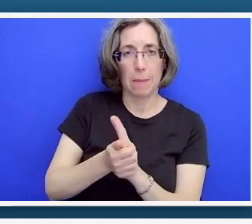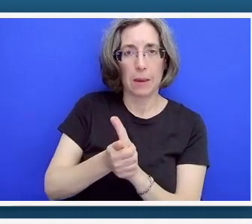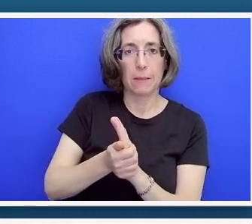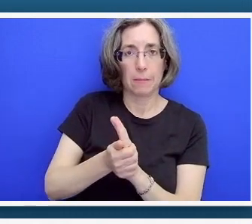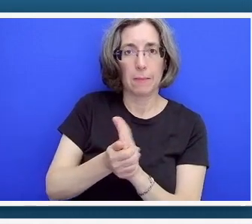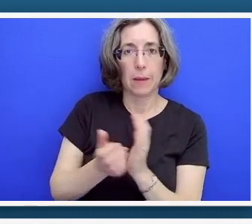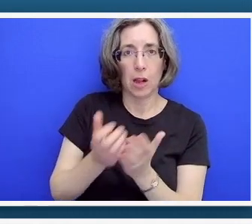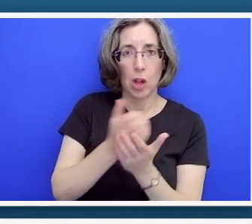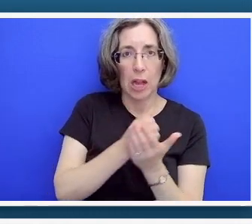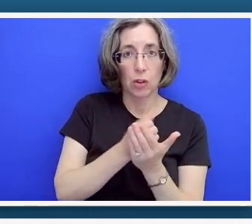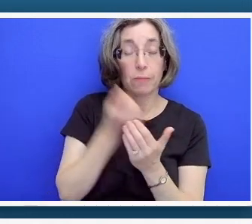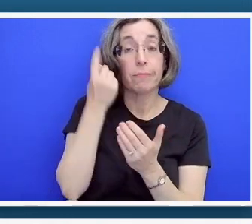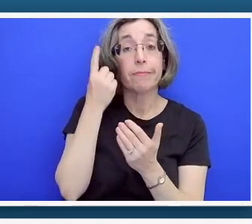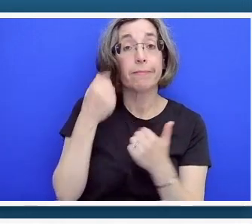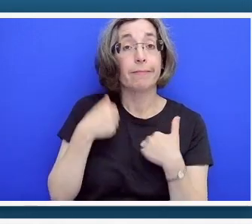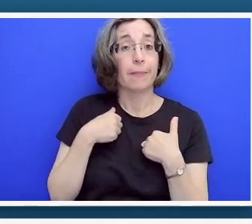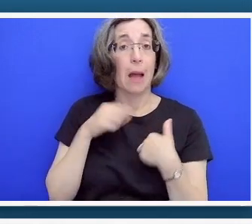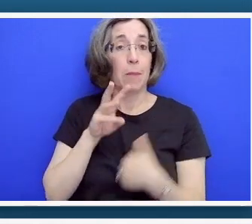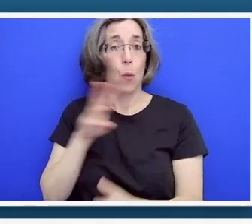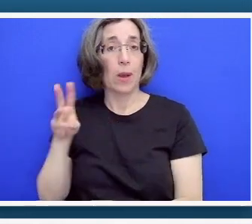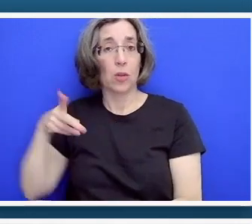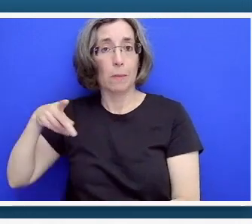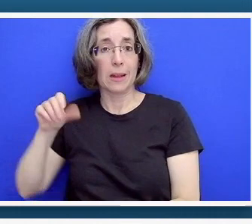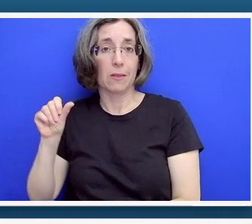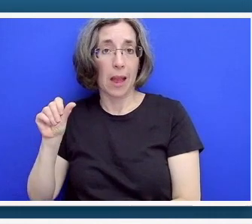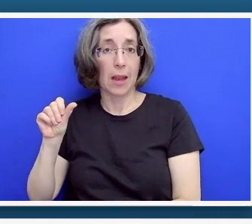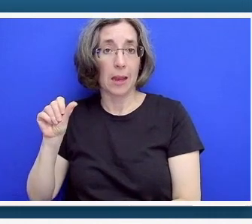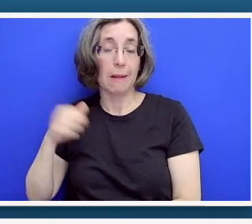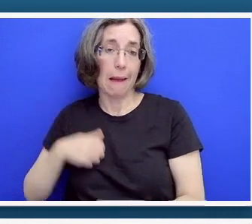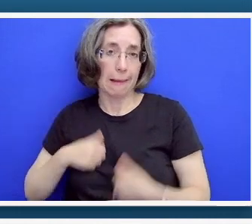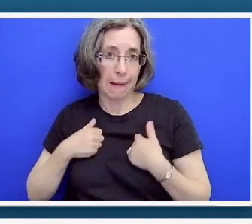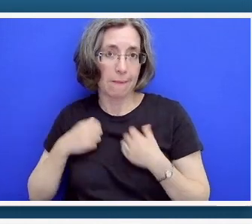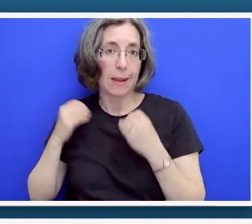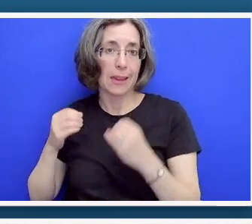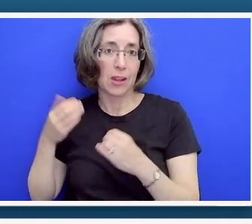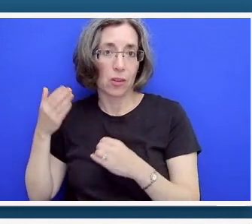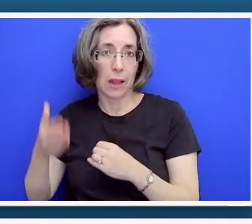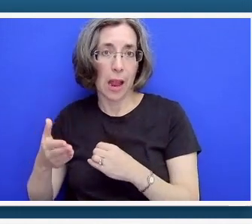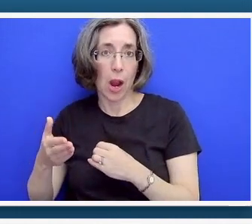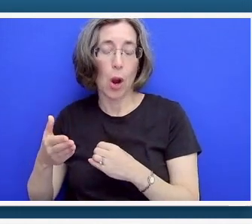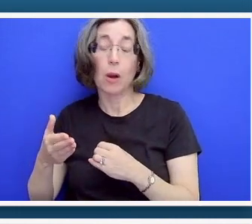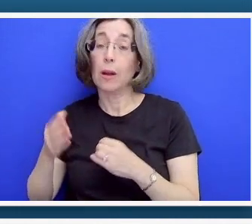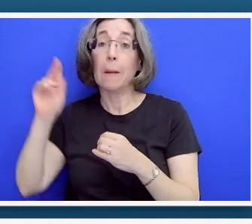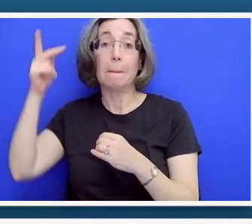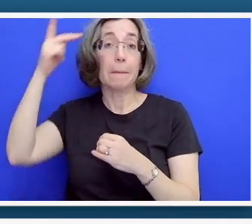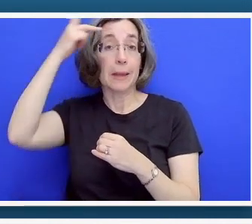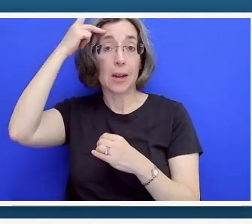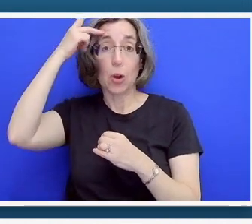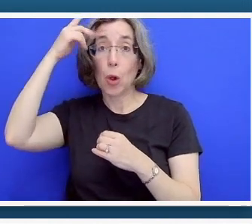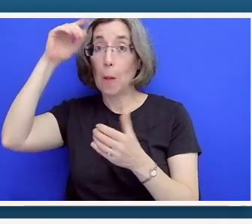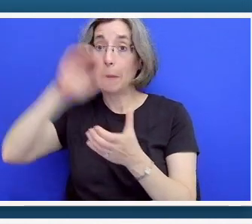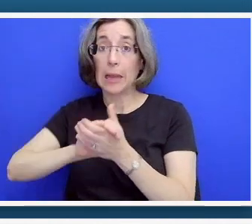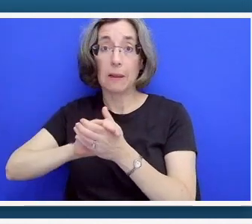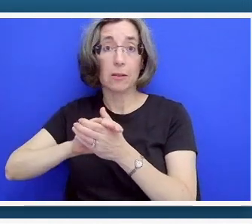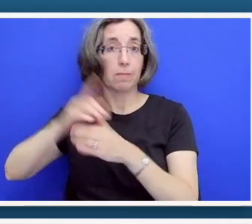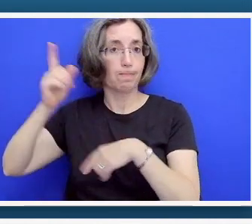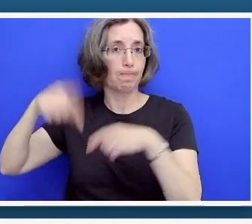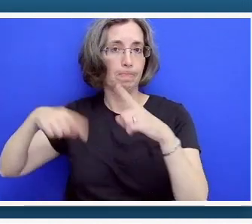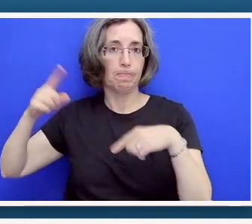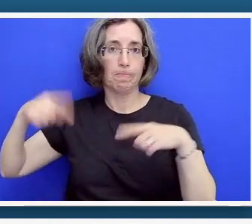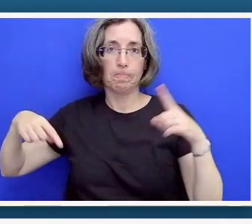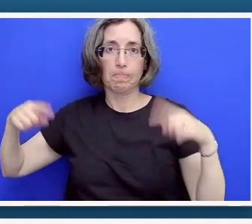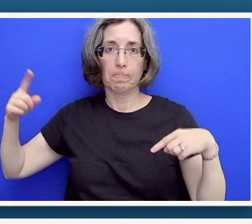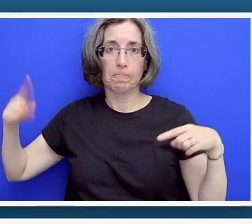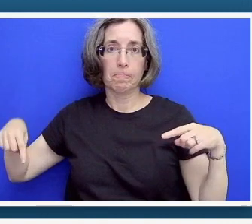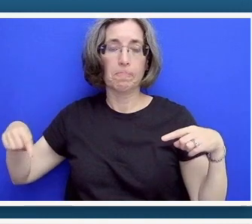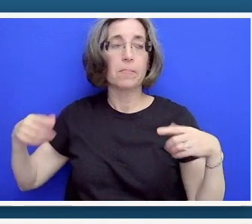Western Pennsylvania, where I teach and where I live, we are very politically diverse. And some might look at that as a